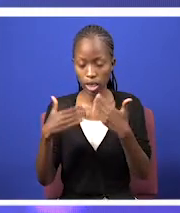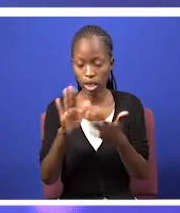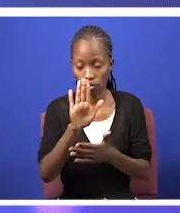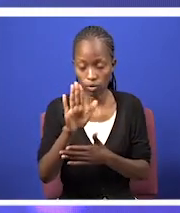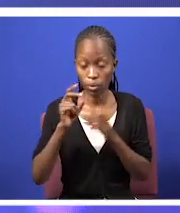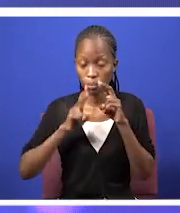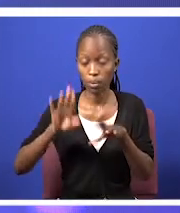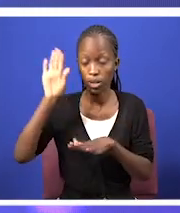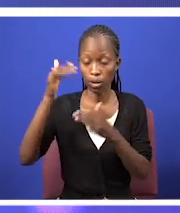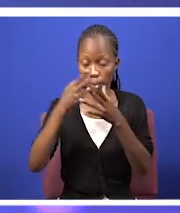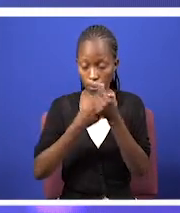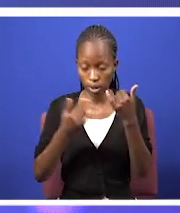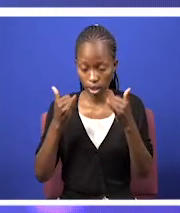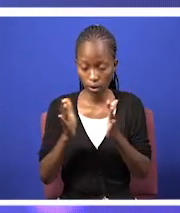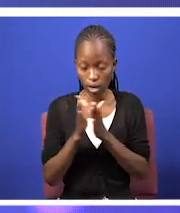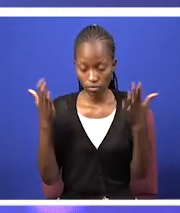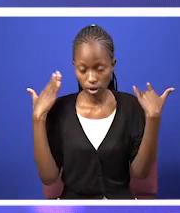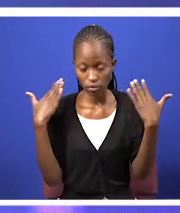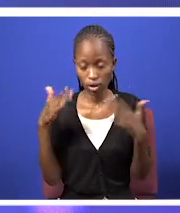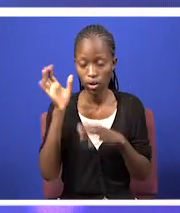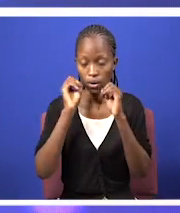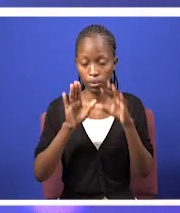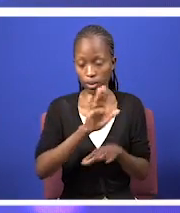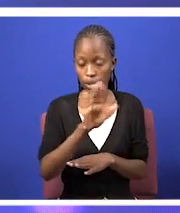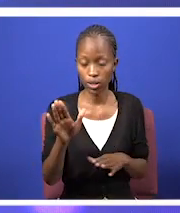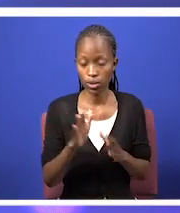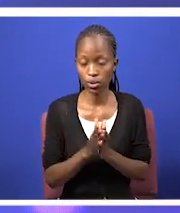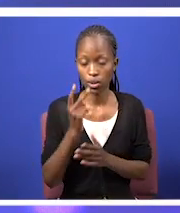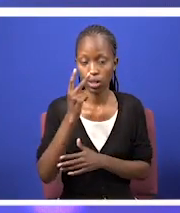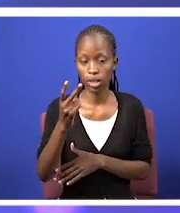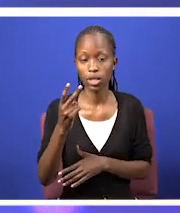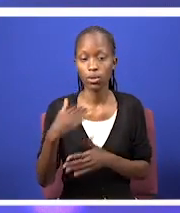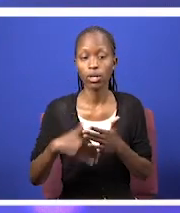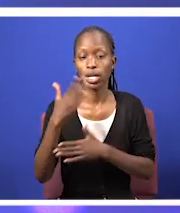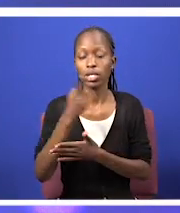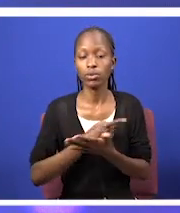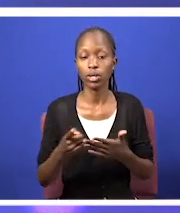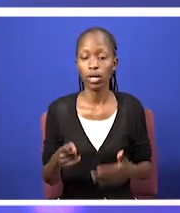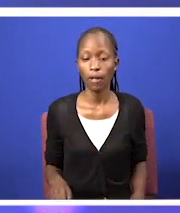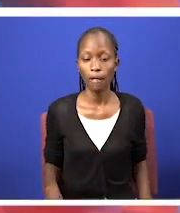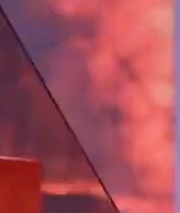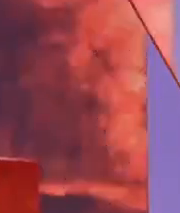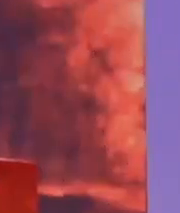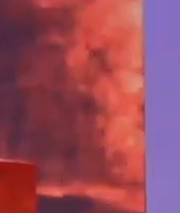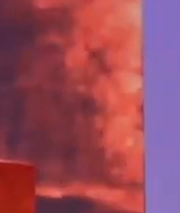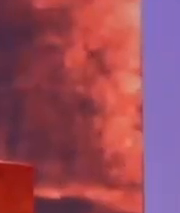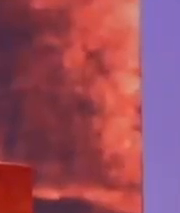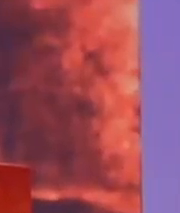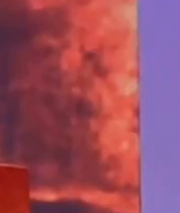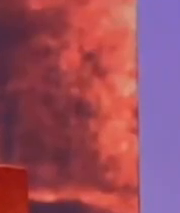and give you his peace both now and forevermore. God bless you. See you next week.